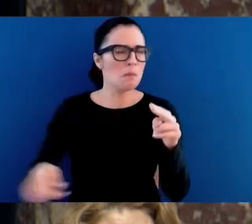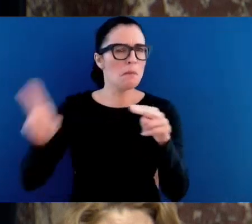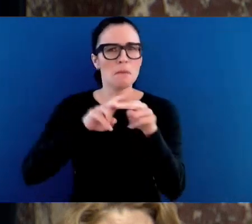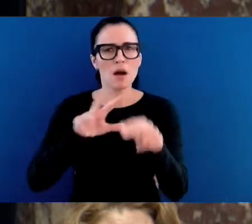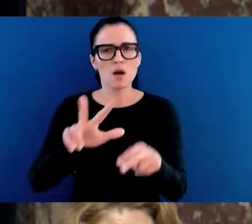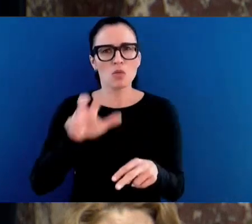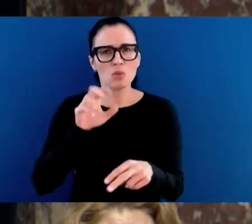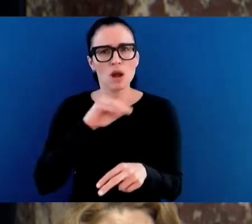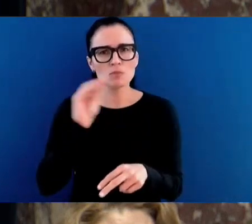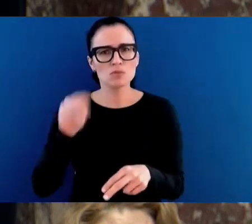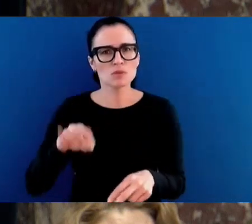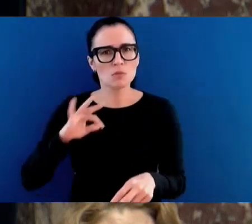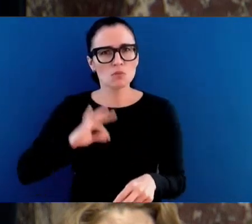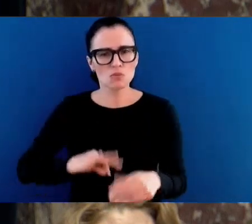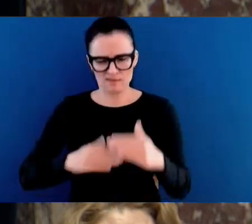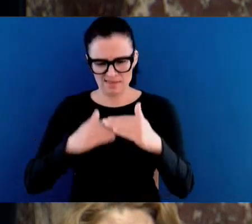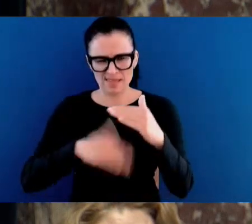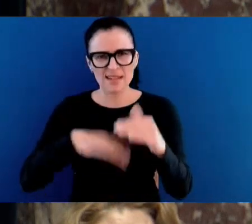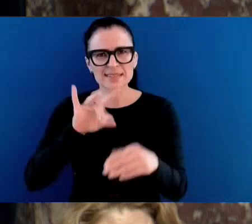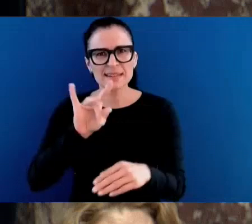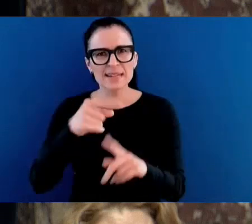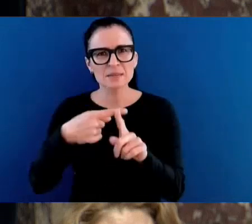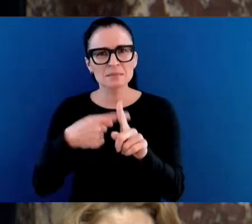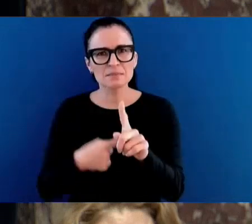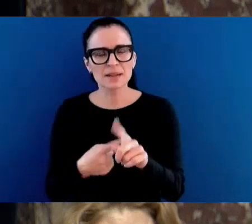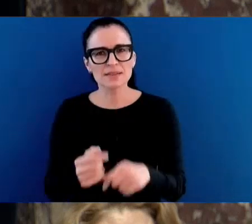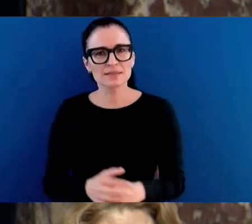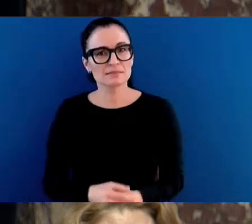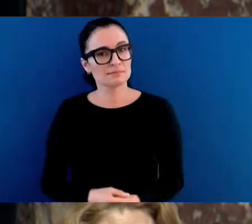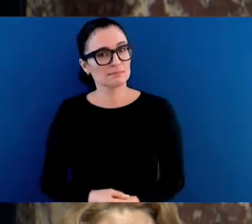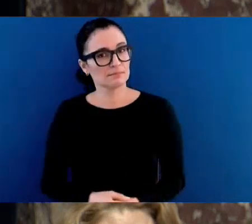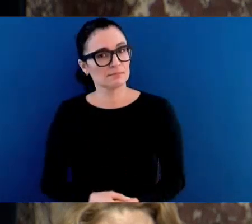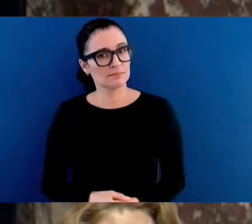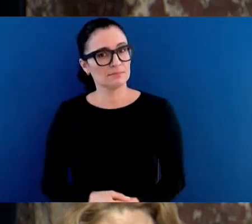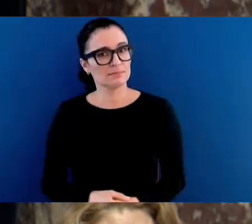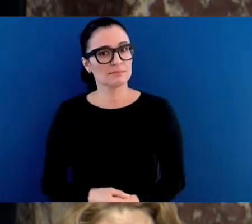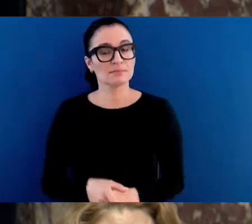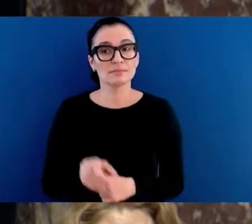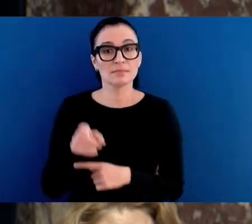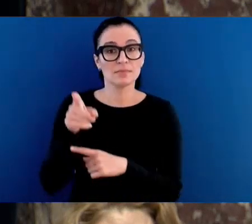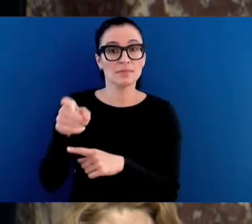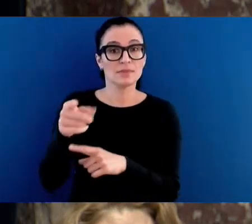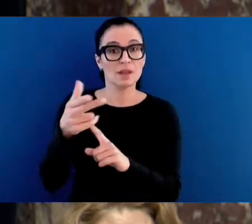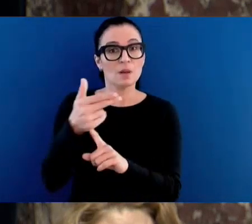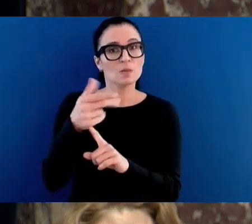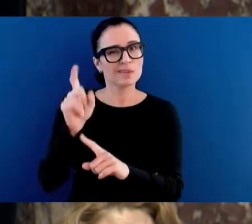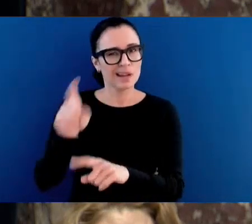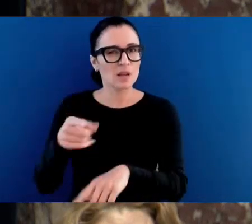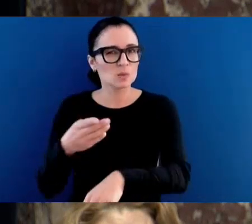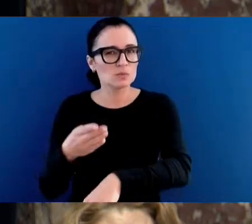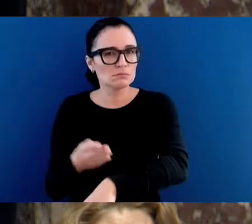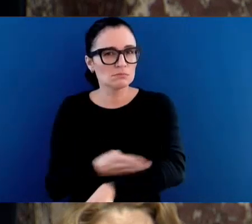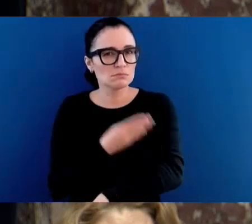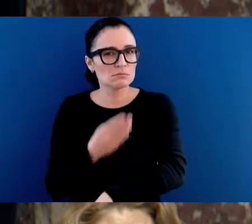renovated because it wasn't suited, but BC Housing was actually renting this